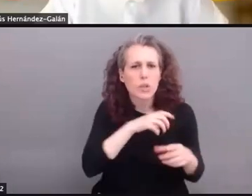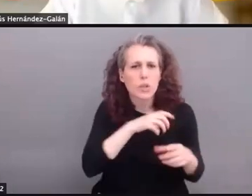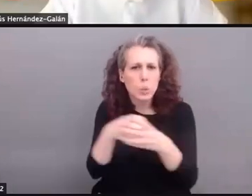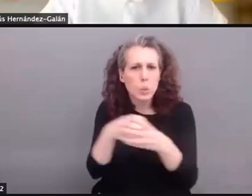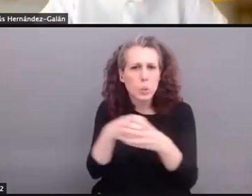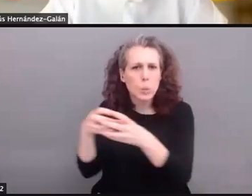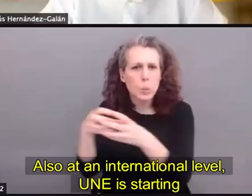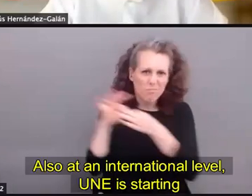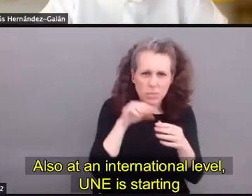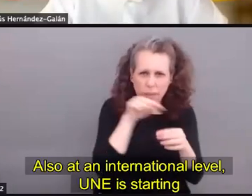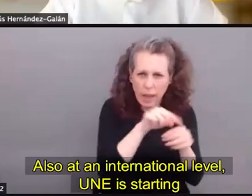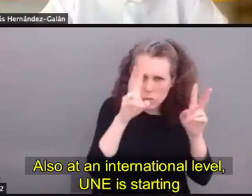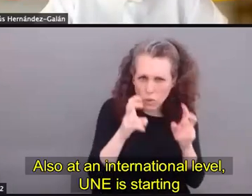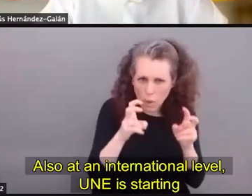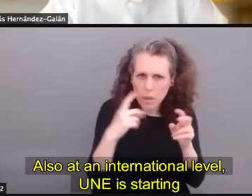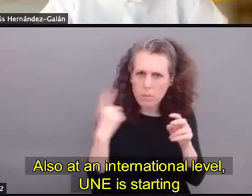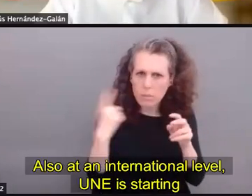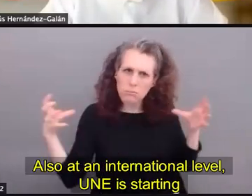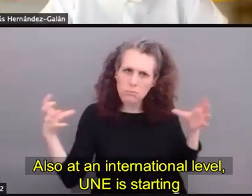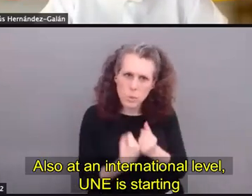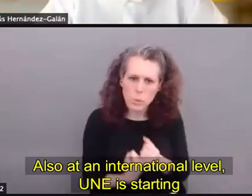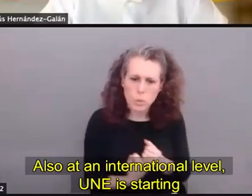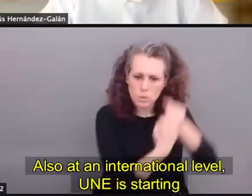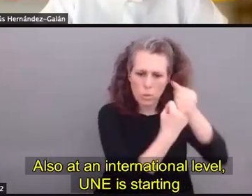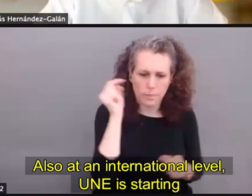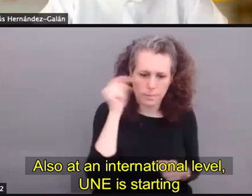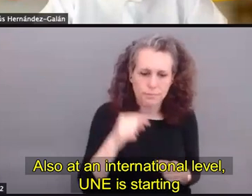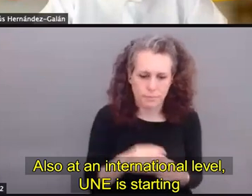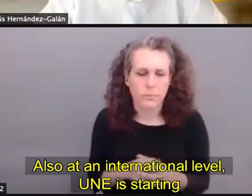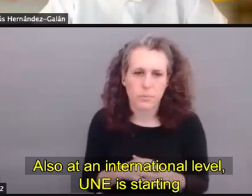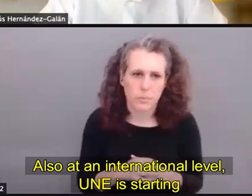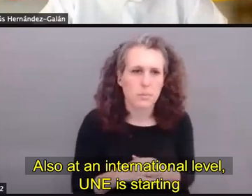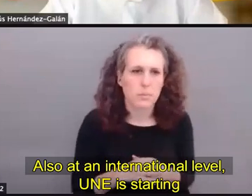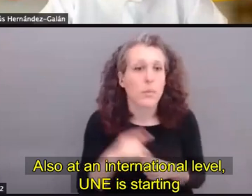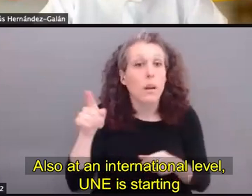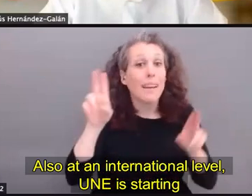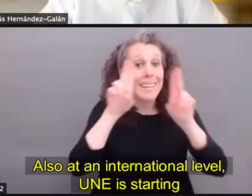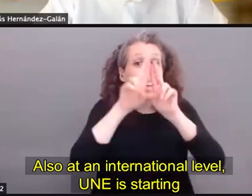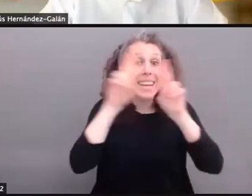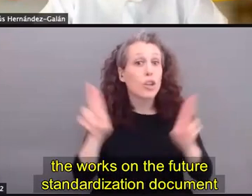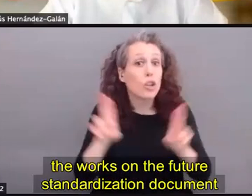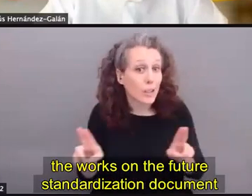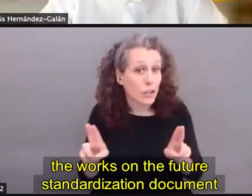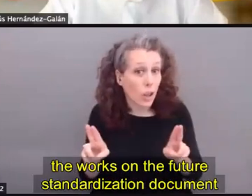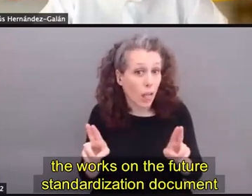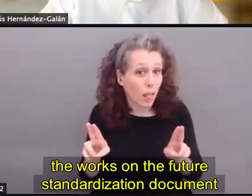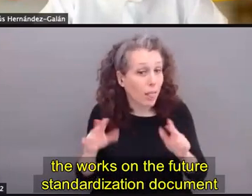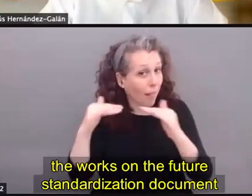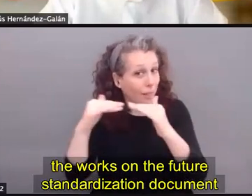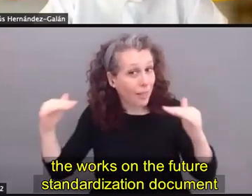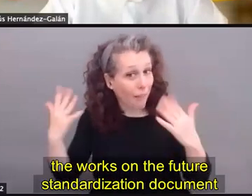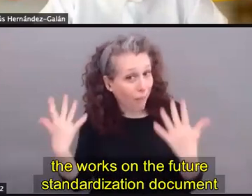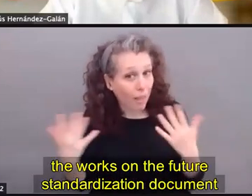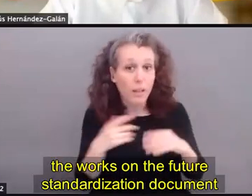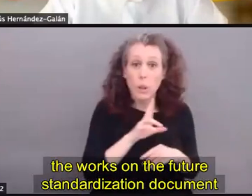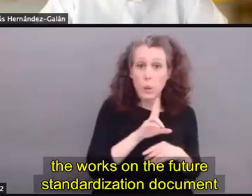area. Also, at international level, UNE is starting the works on the